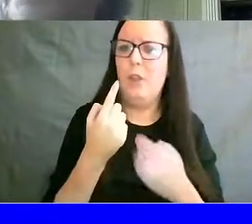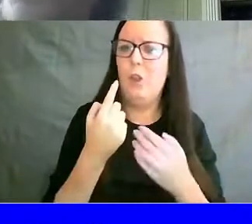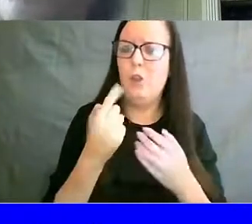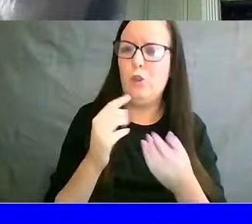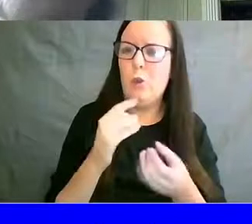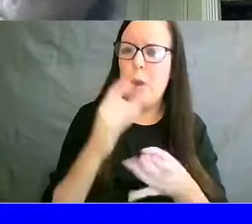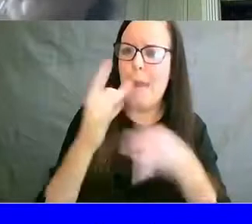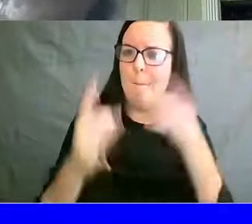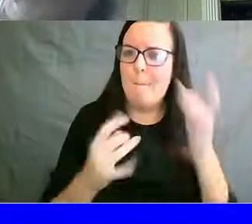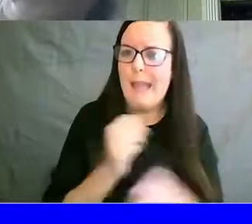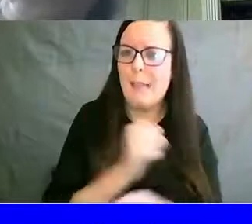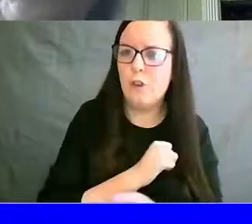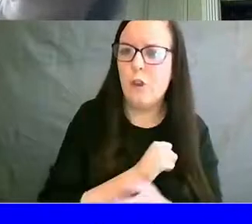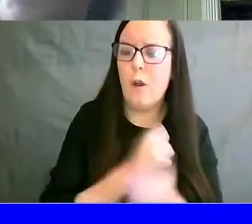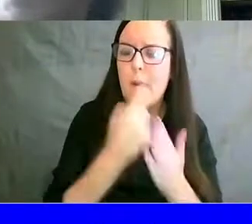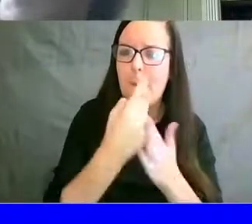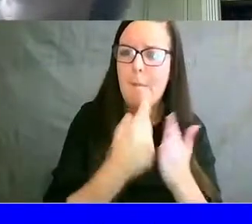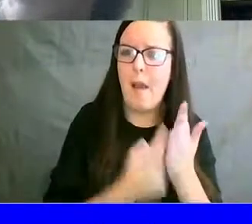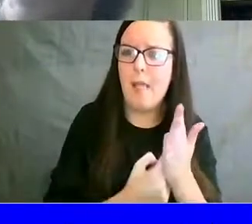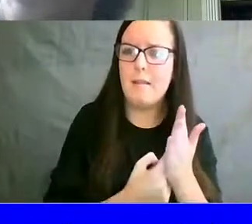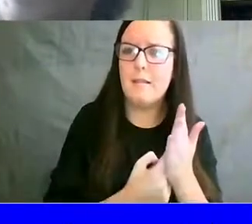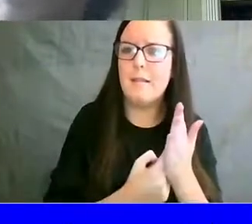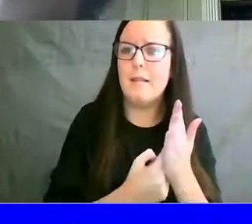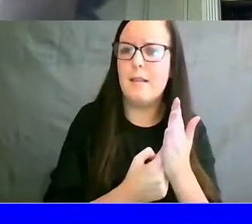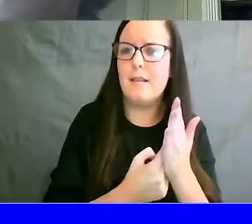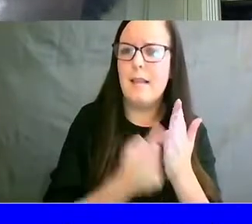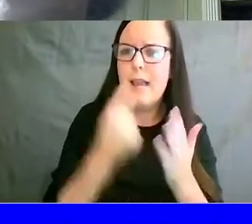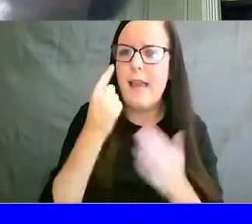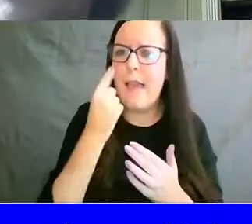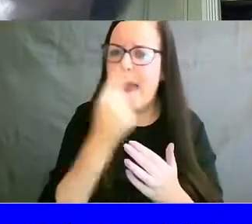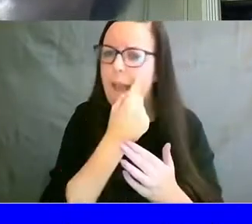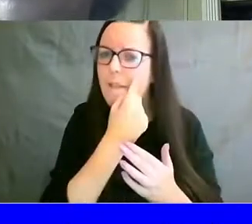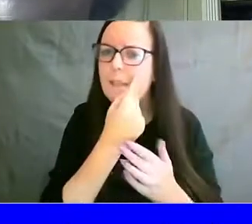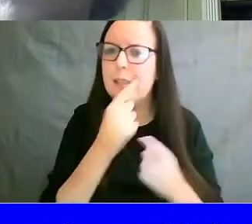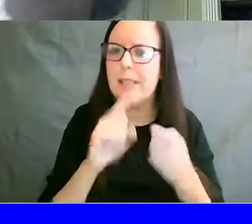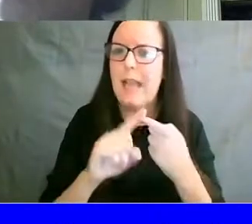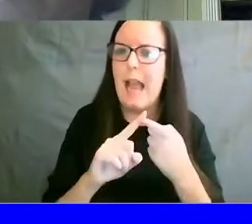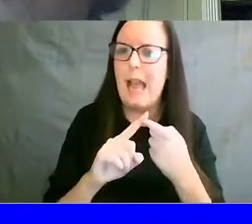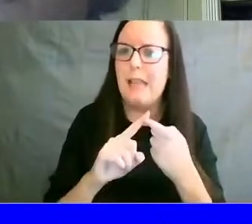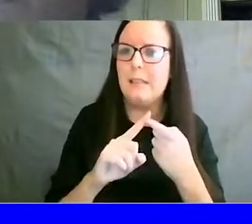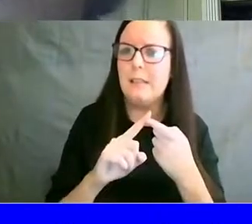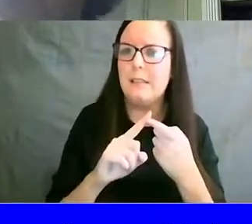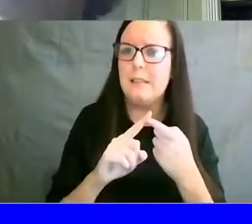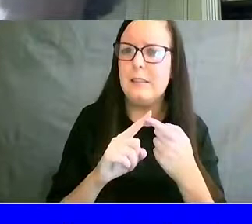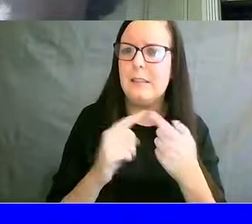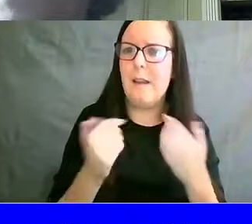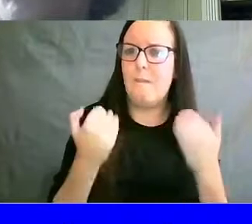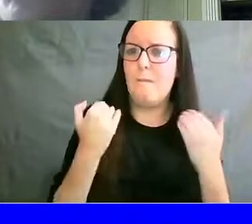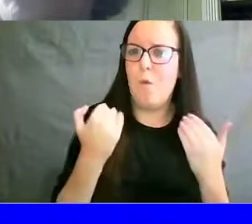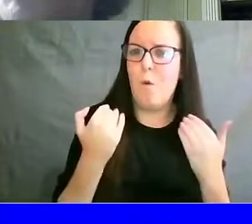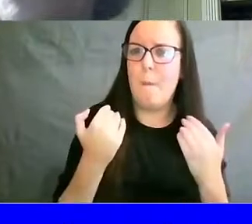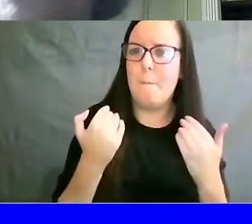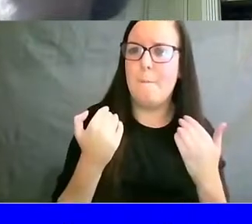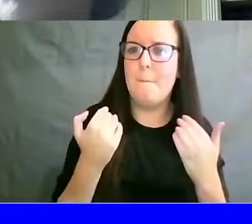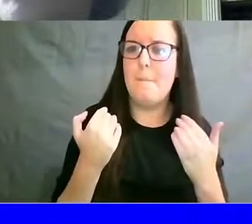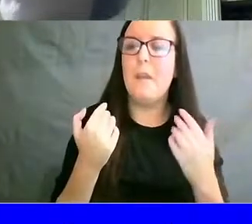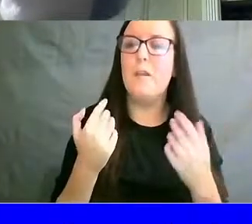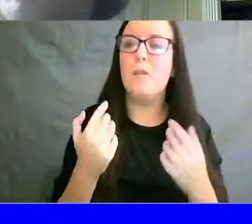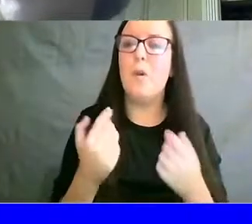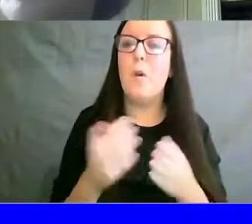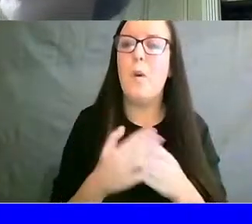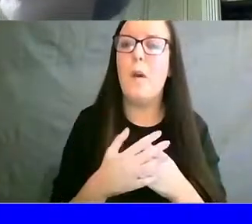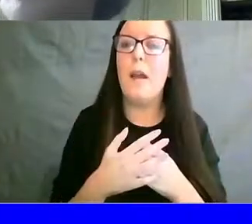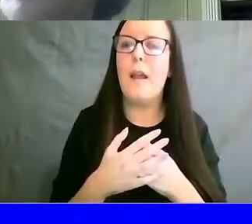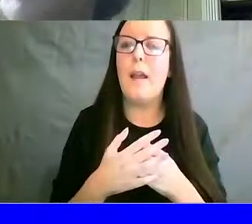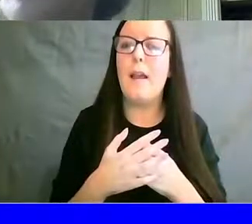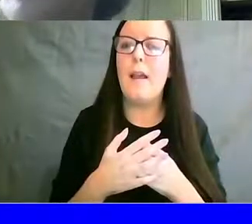to inform us in relation to enacting legislation. So I'm on slide 3 at the moment, if